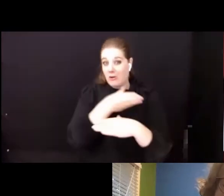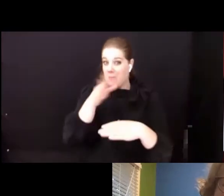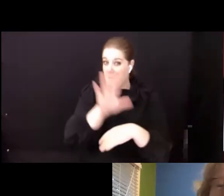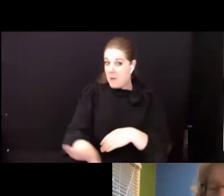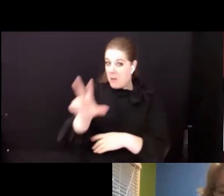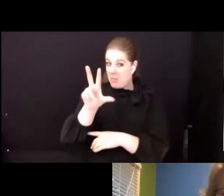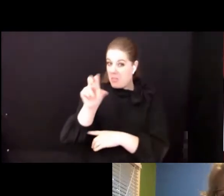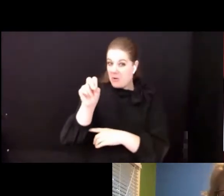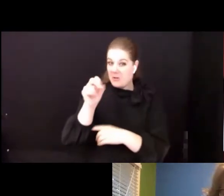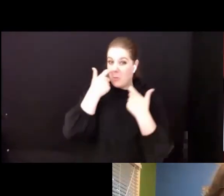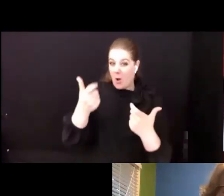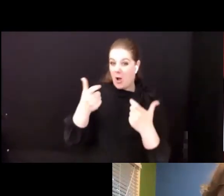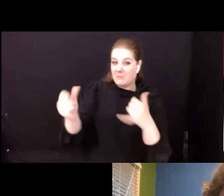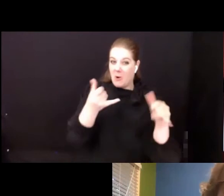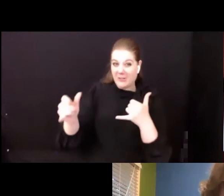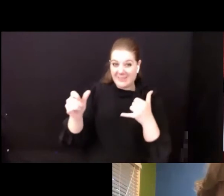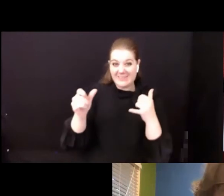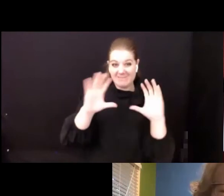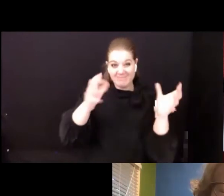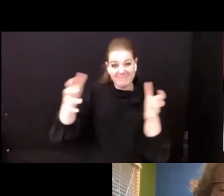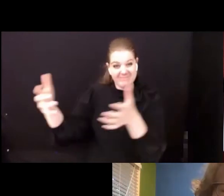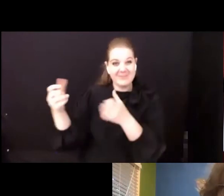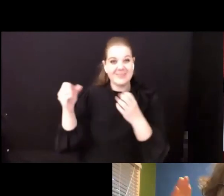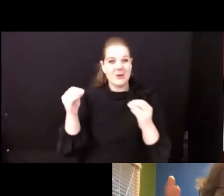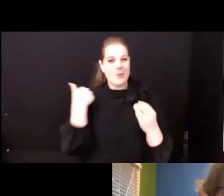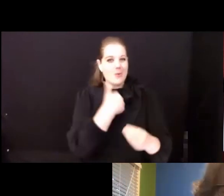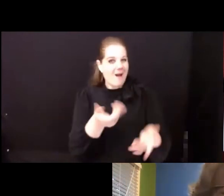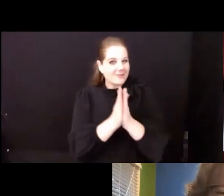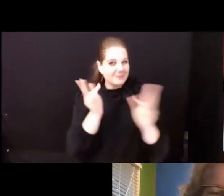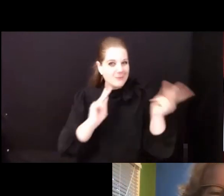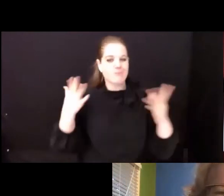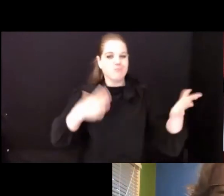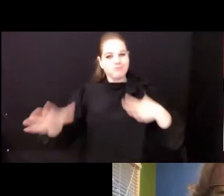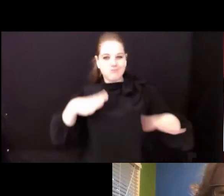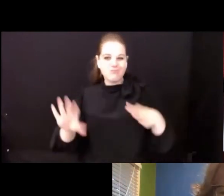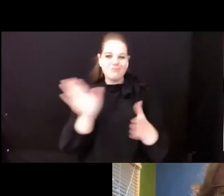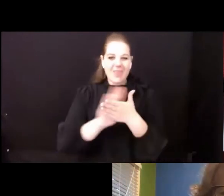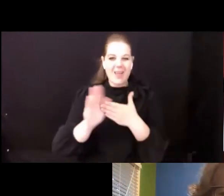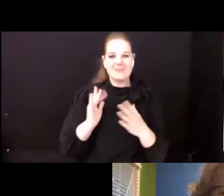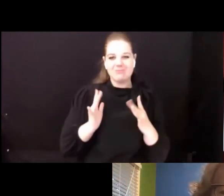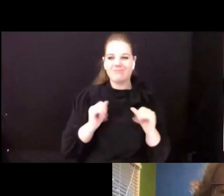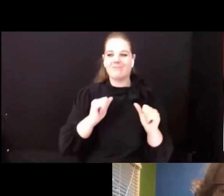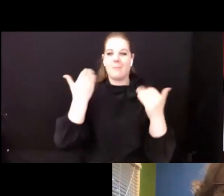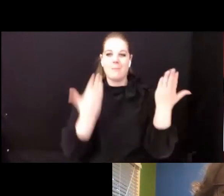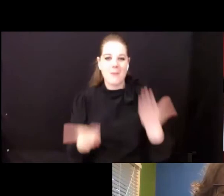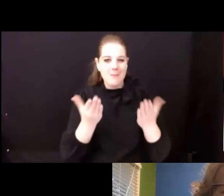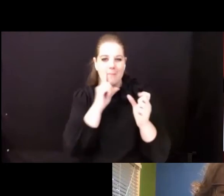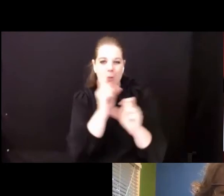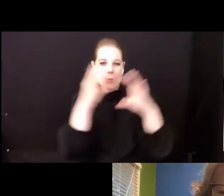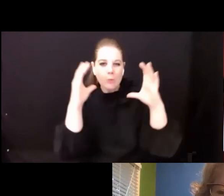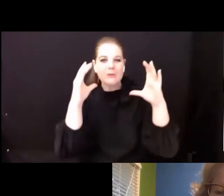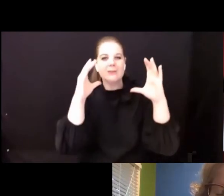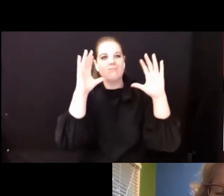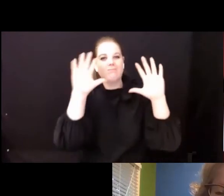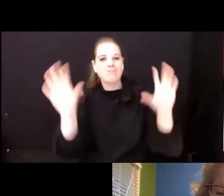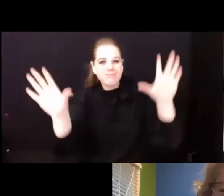to dress up in their finest kind of attire and maybe have some balloons and music in the background. And